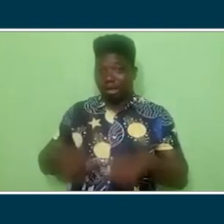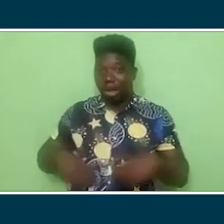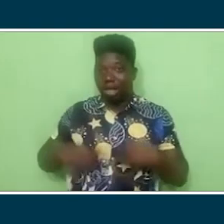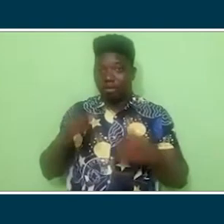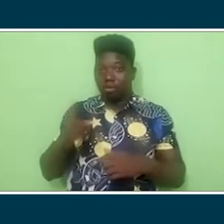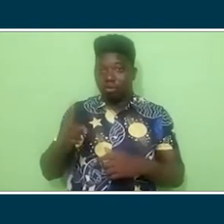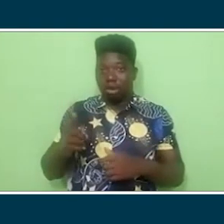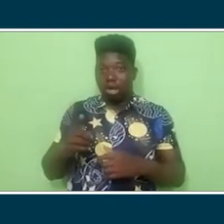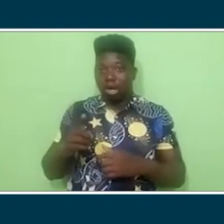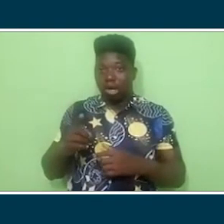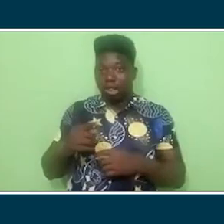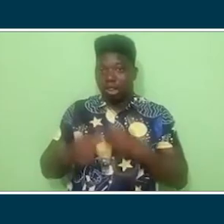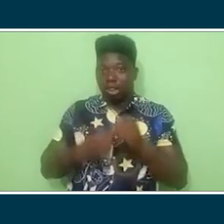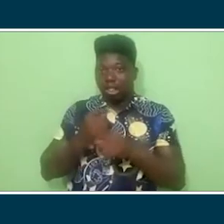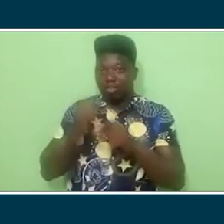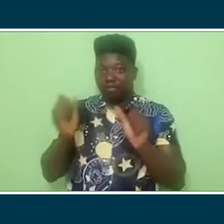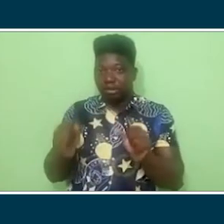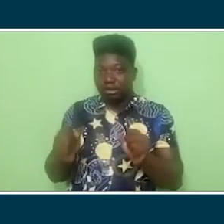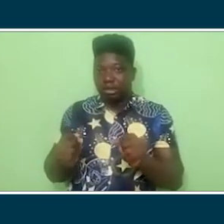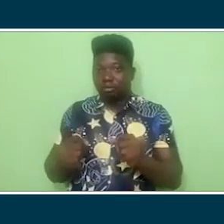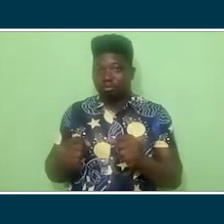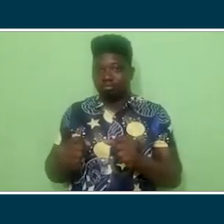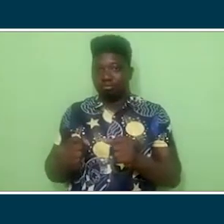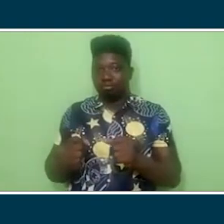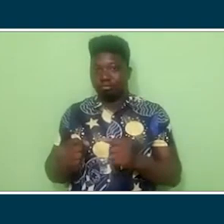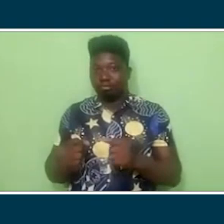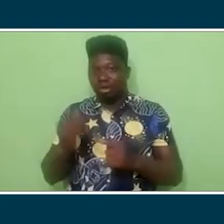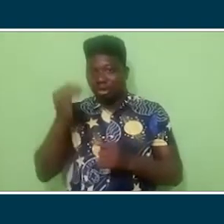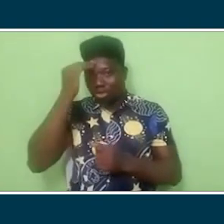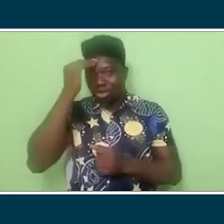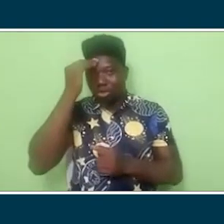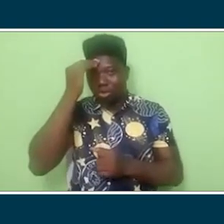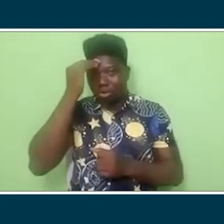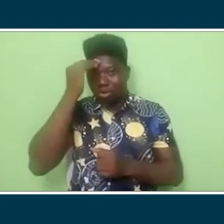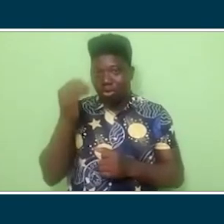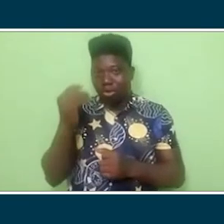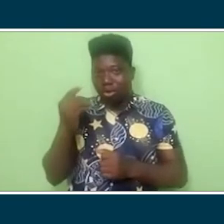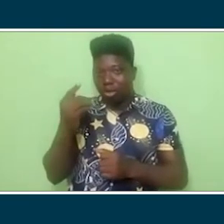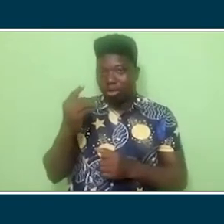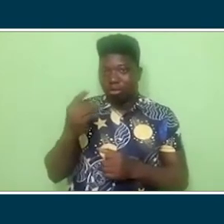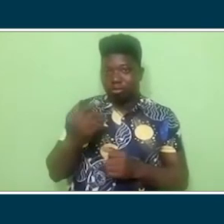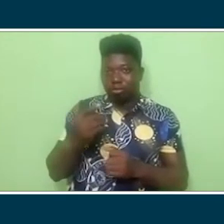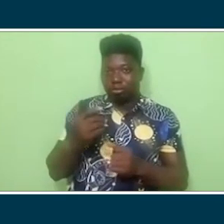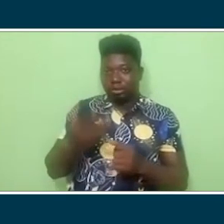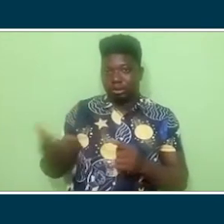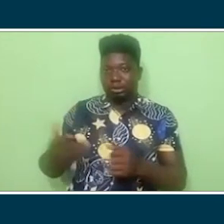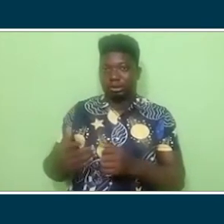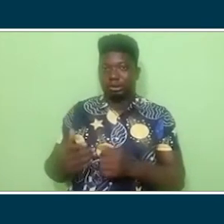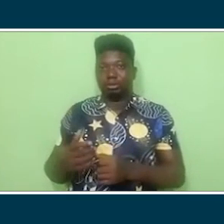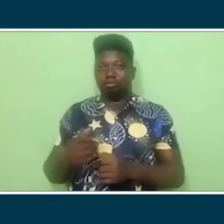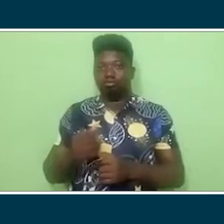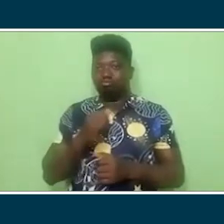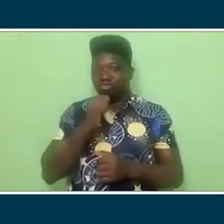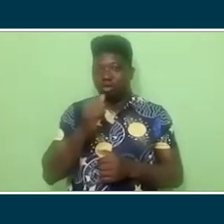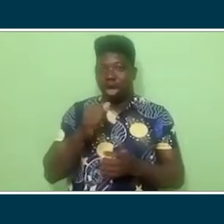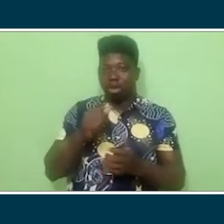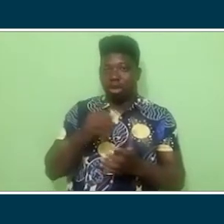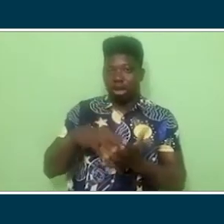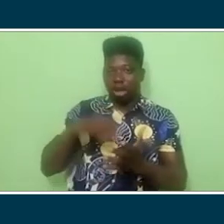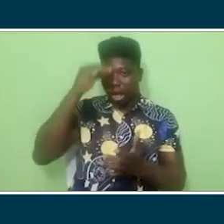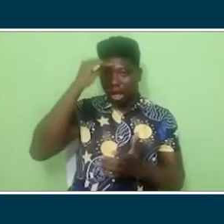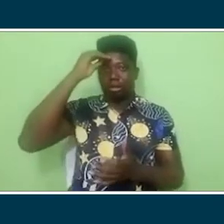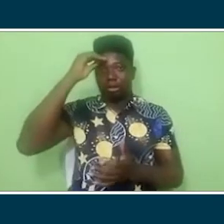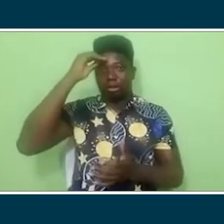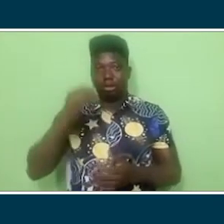Obviously, the cancellation thing is hard to unlearn, and it's not like it's perfect, but I feel like,